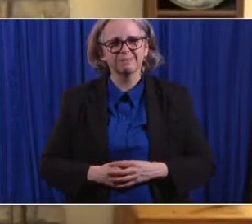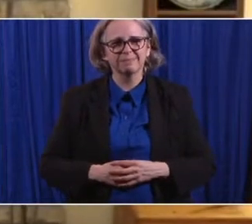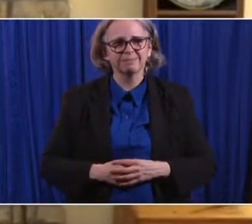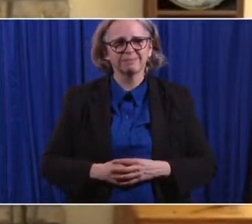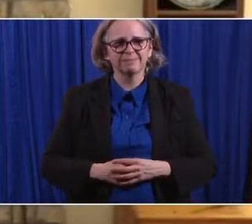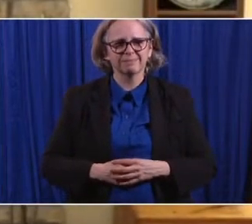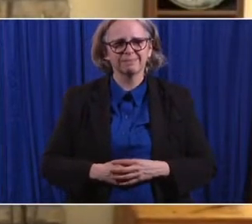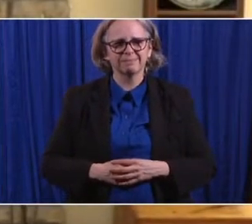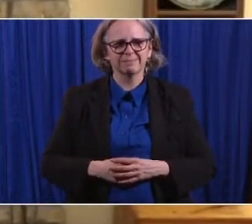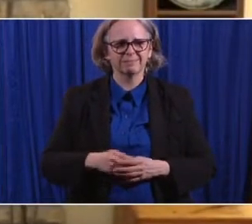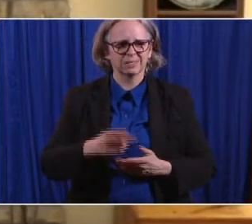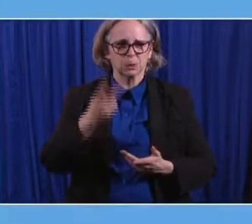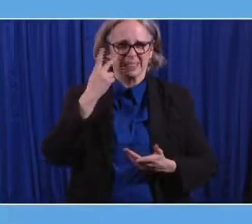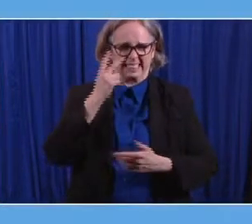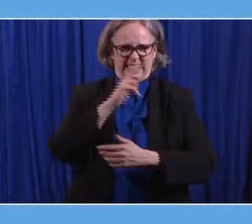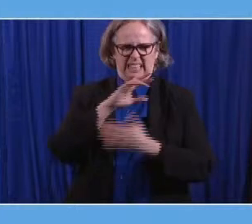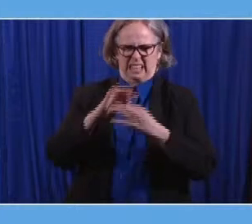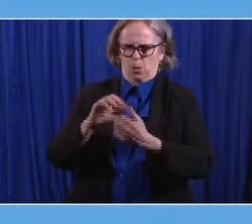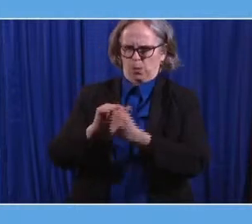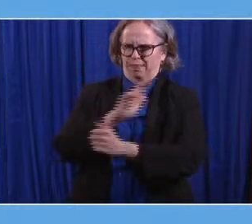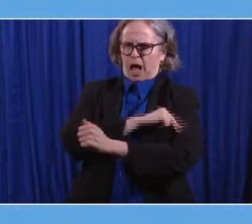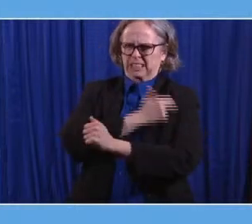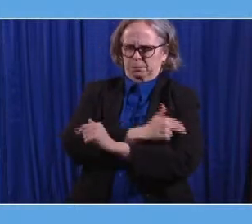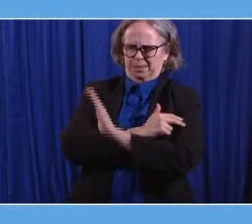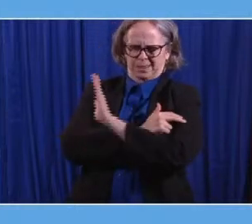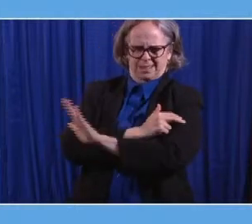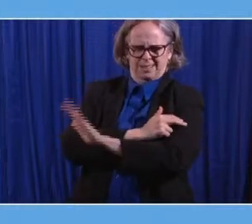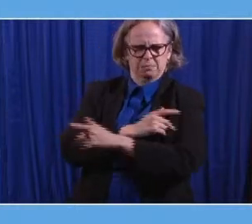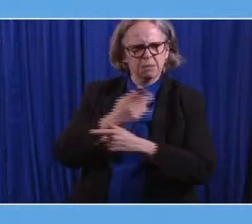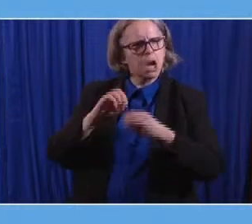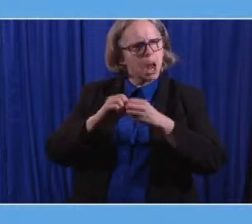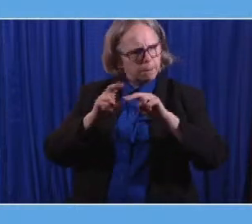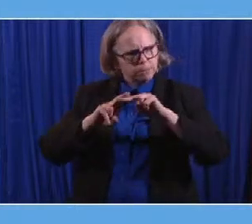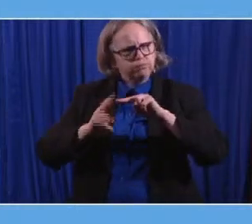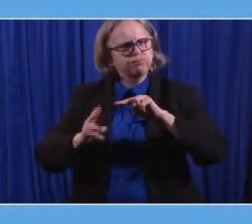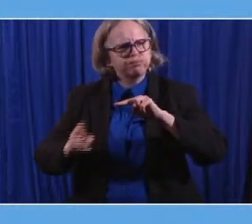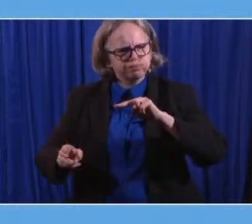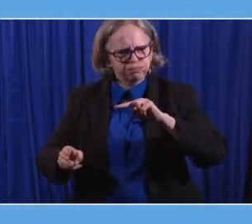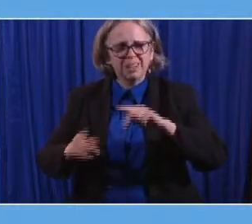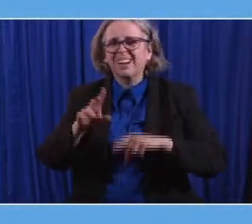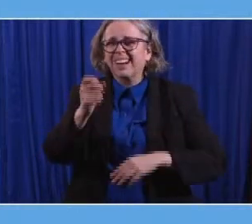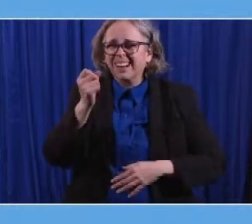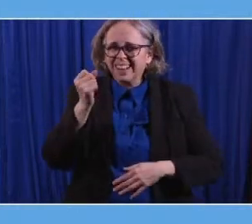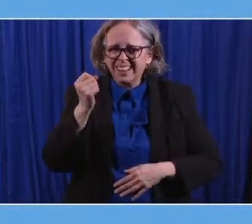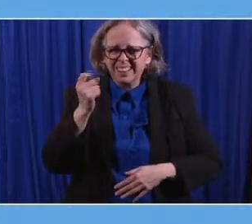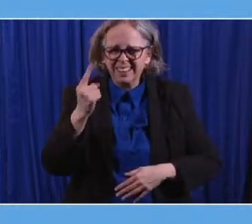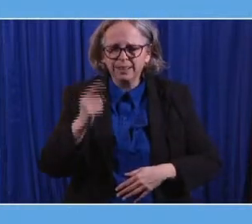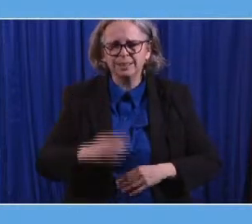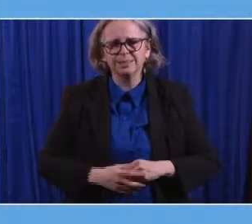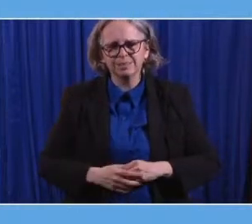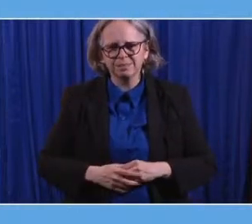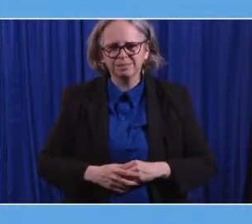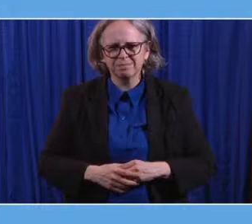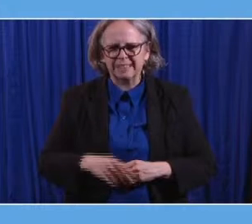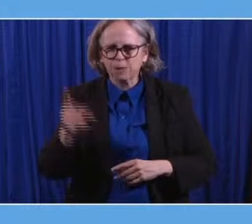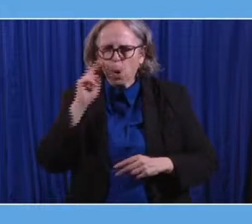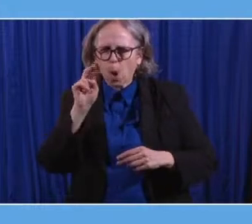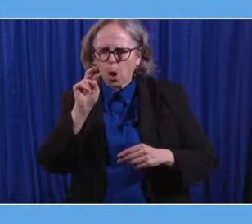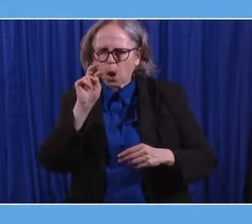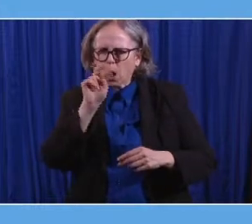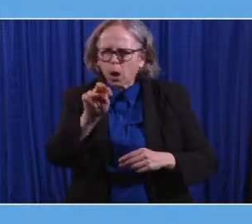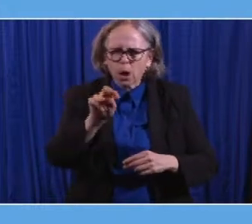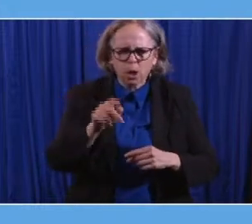You'll see hospital admissions continue to generally go down, although if you look at the number reported